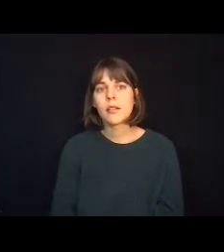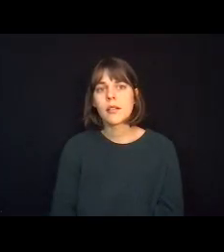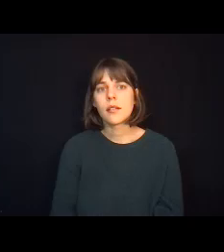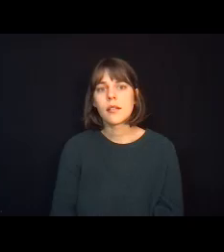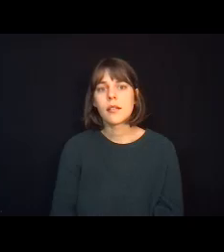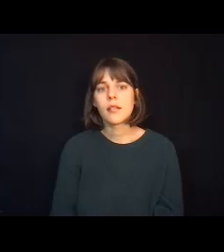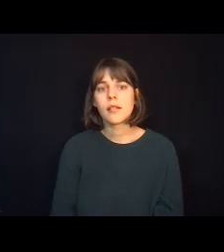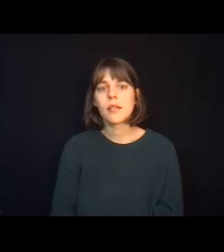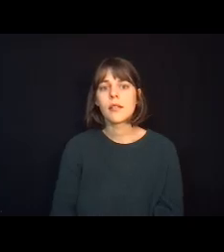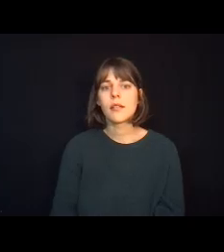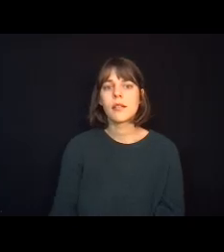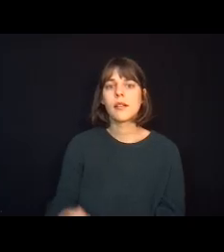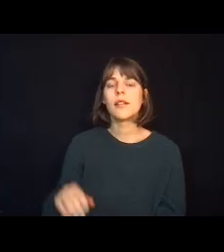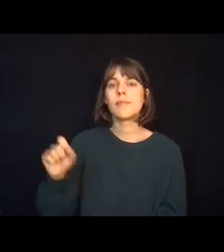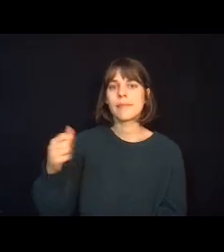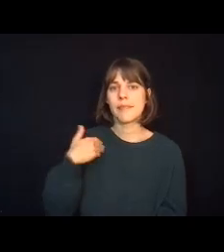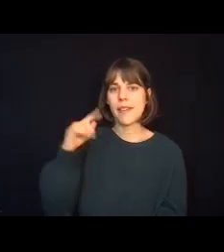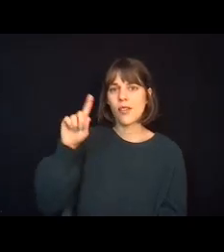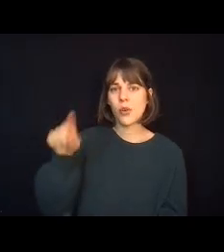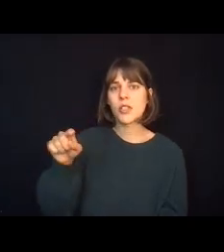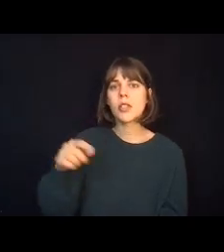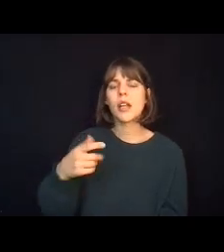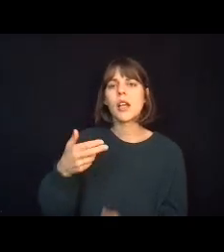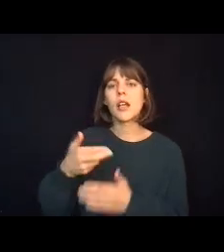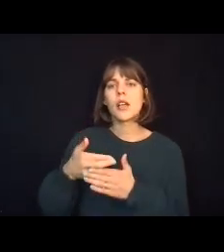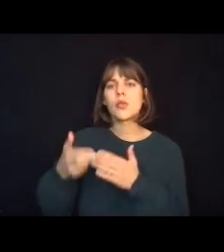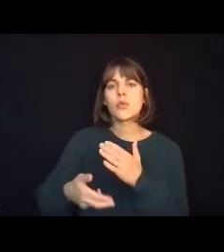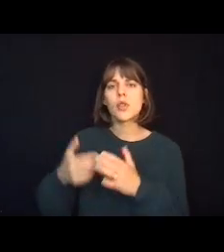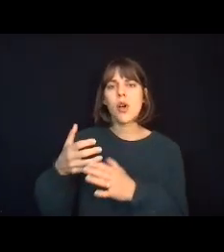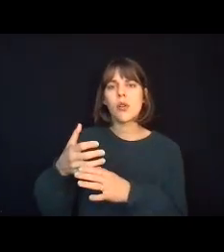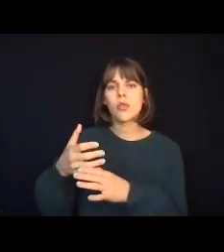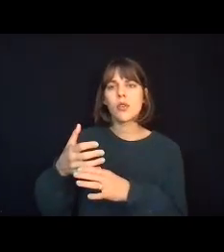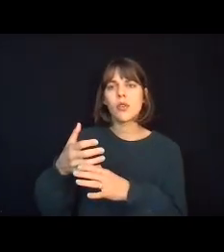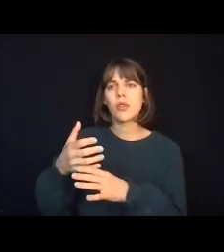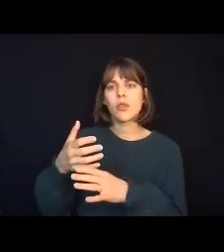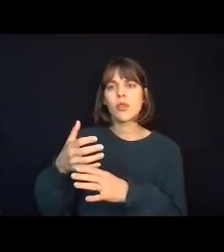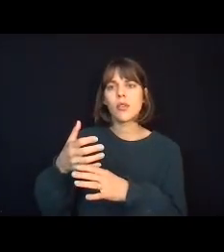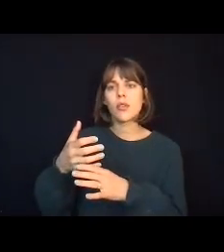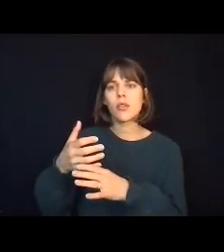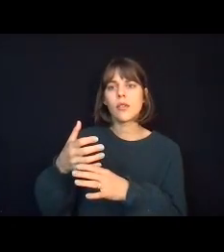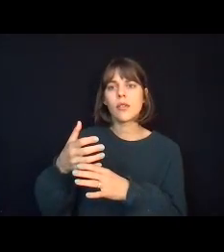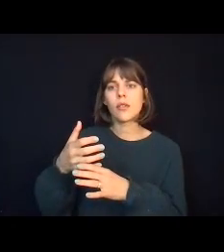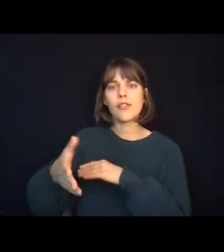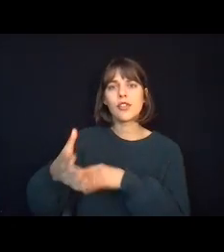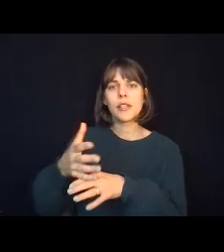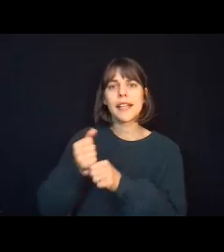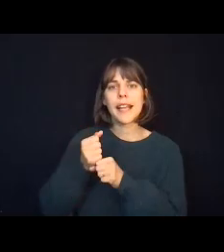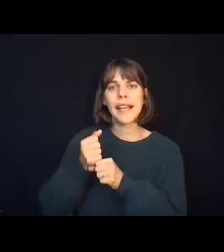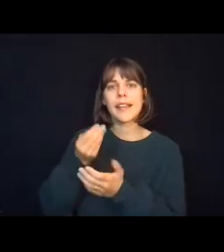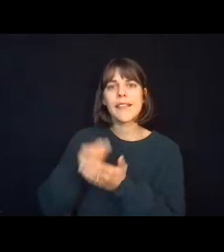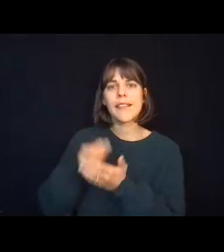Yes, I have a question. As a result of receiving the funding from the state capital,